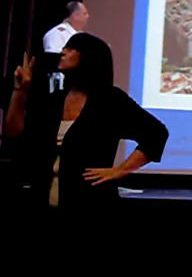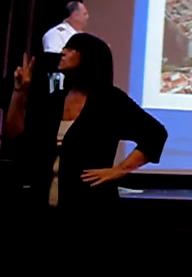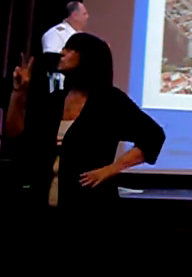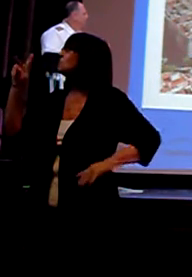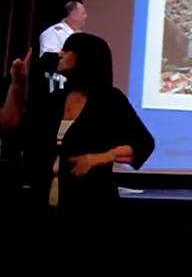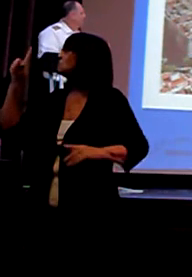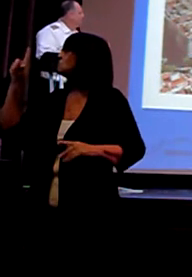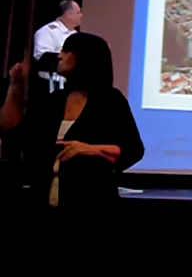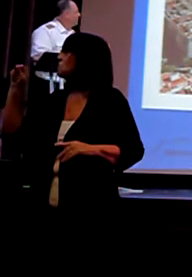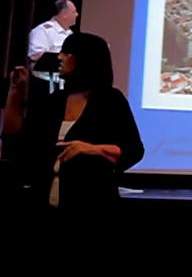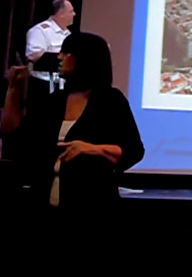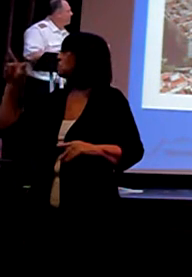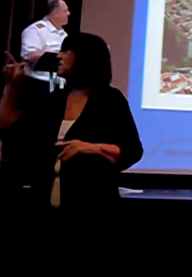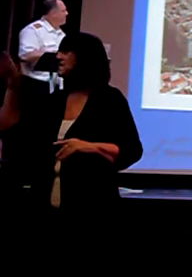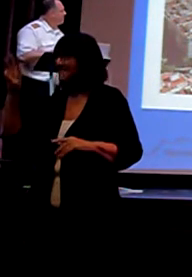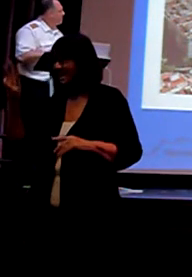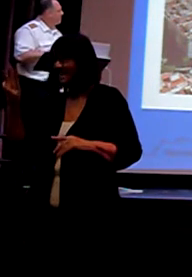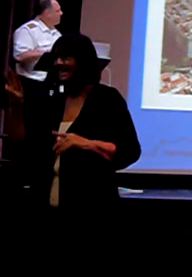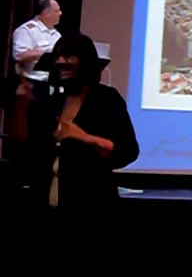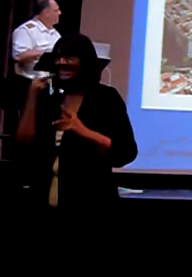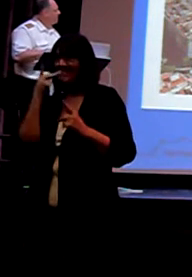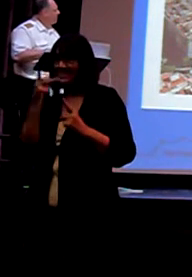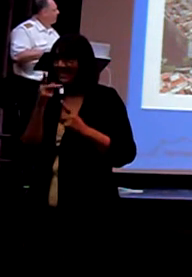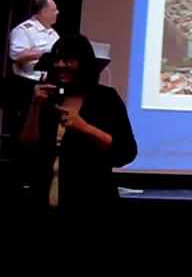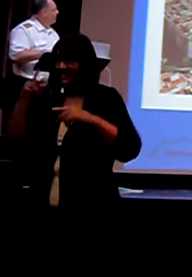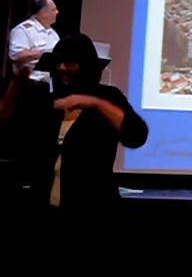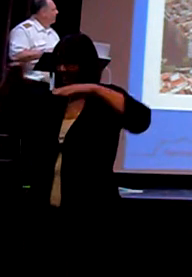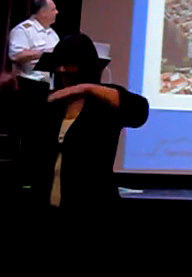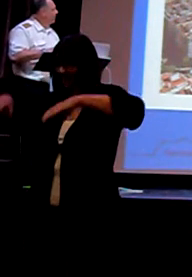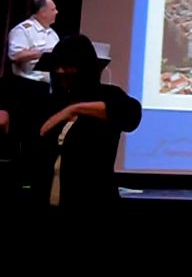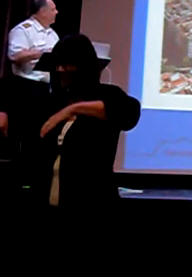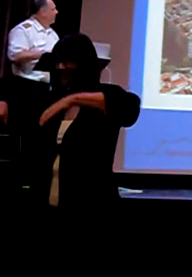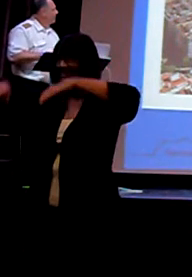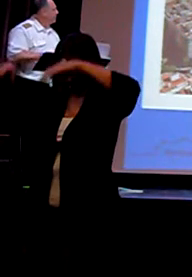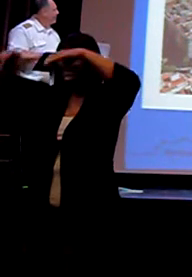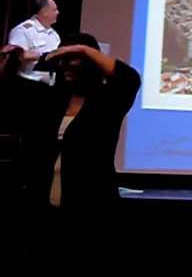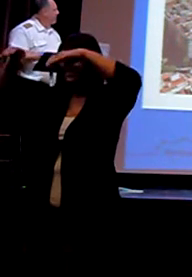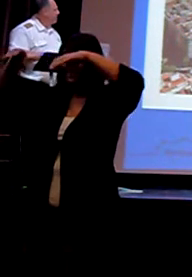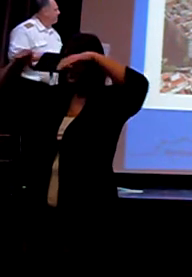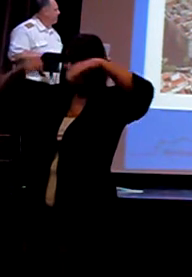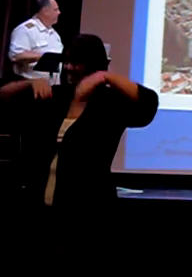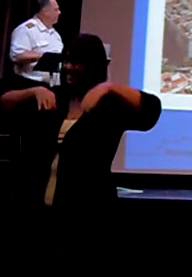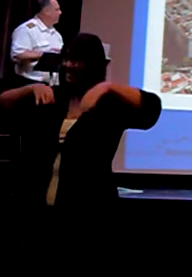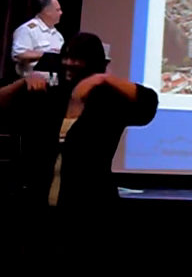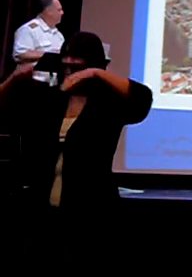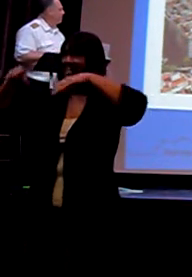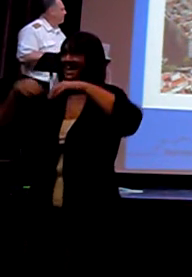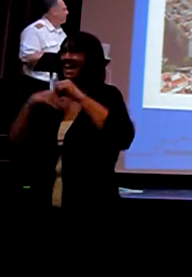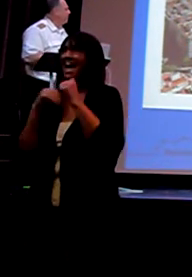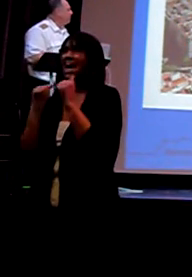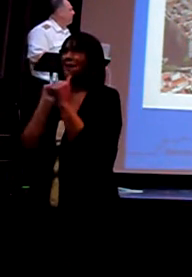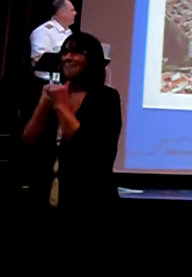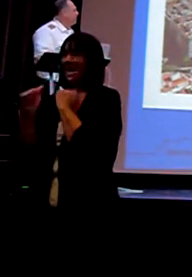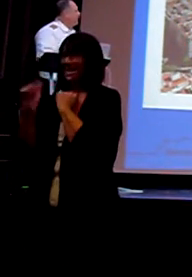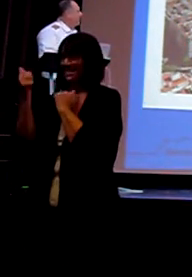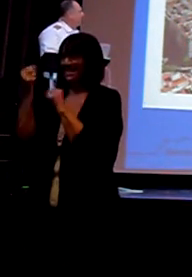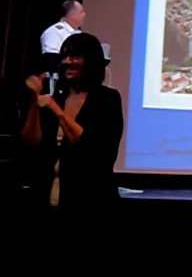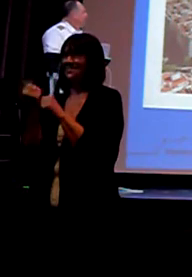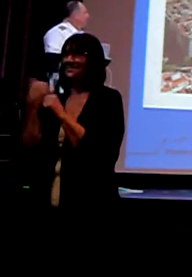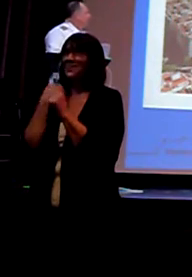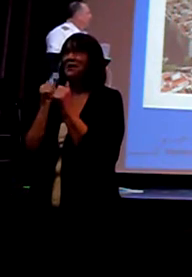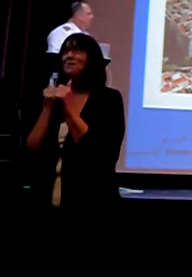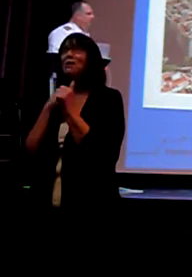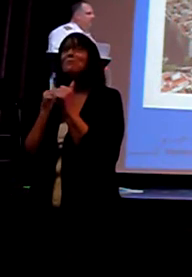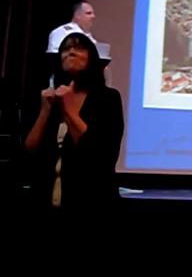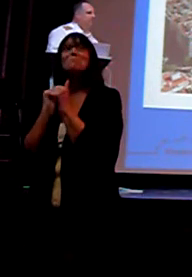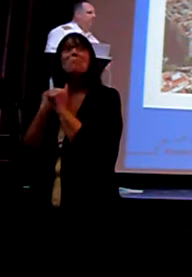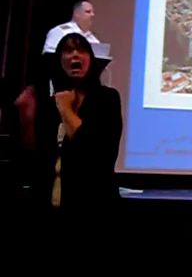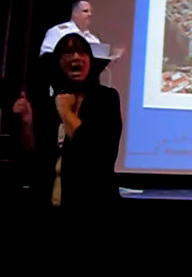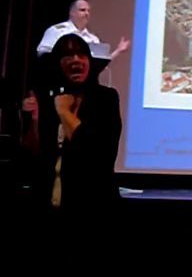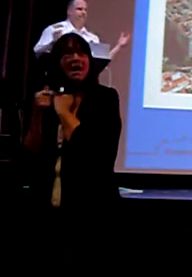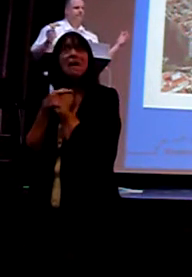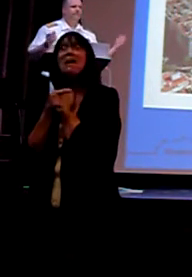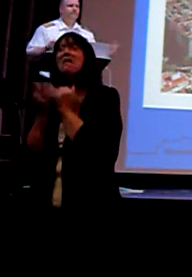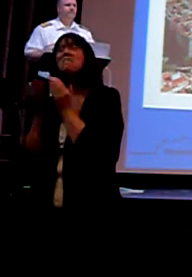2026. So you can still see the cranes that are here building on it. I passed by about 10 years ago, and